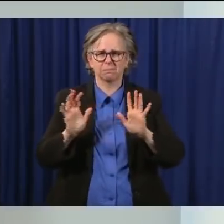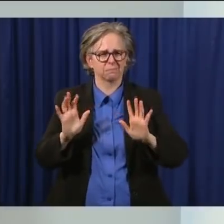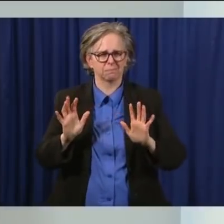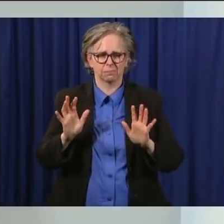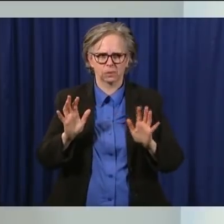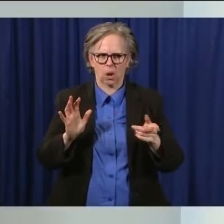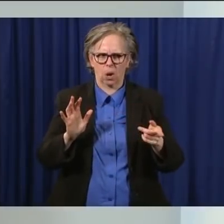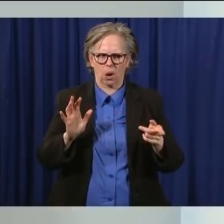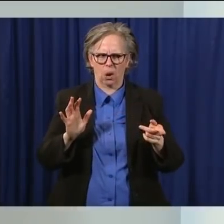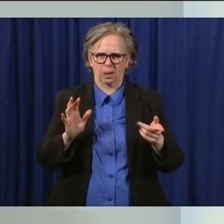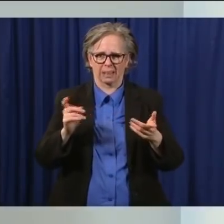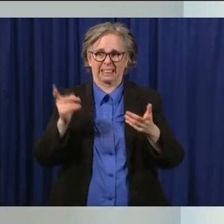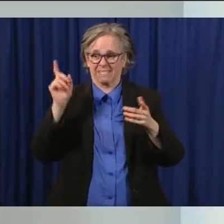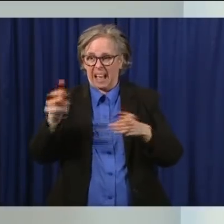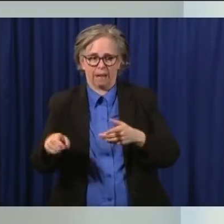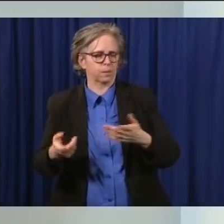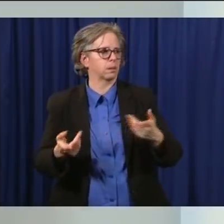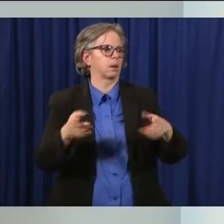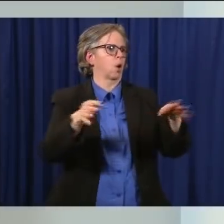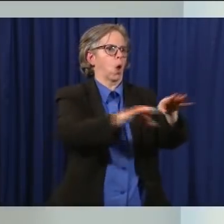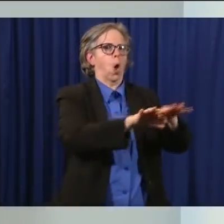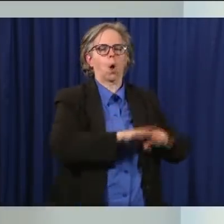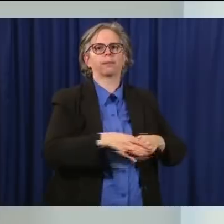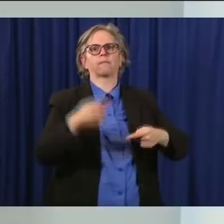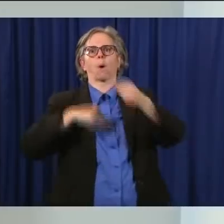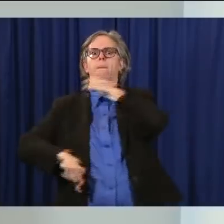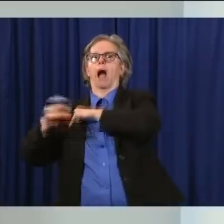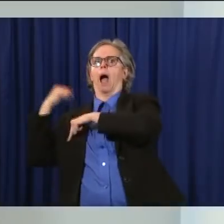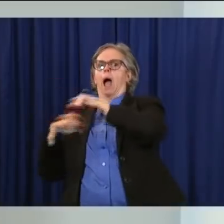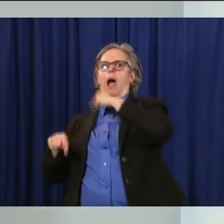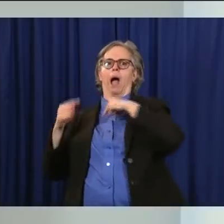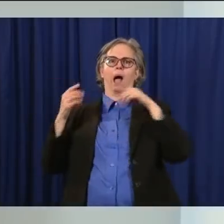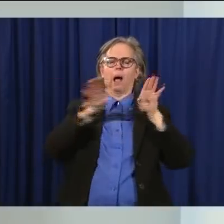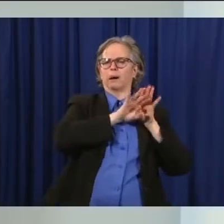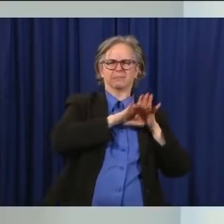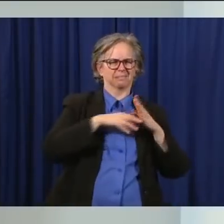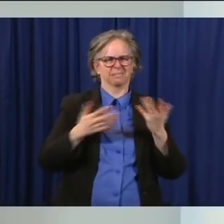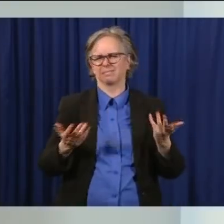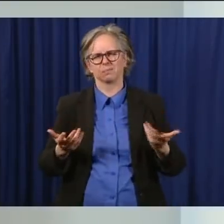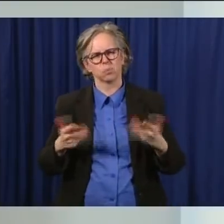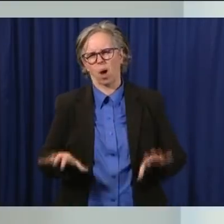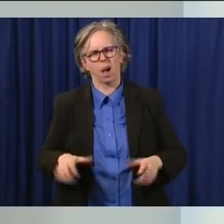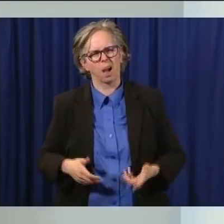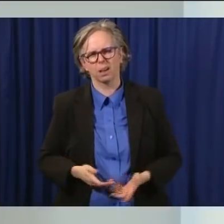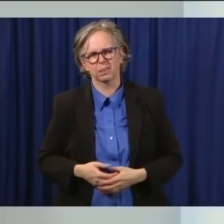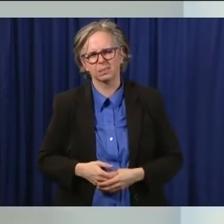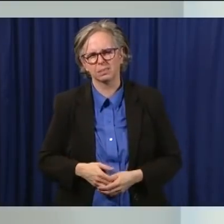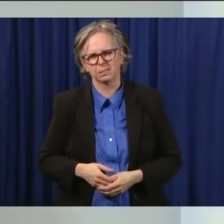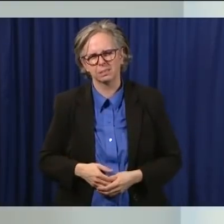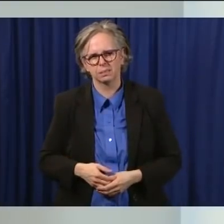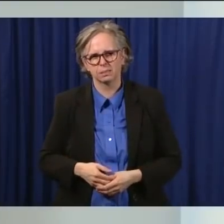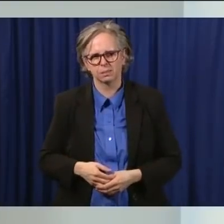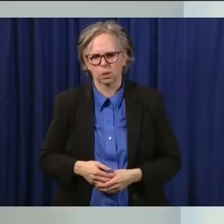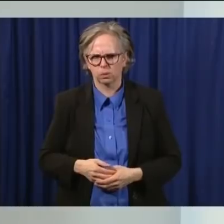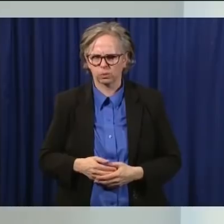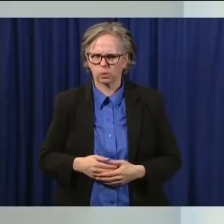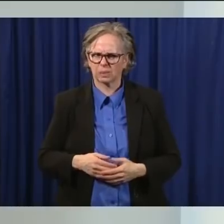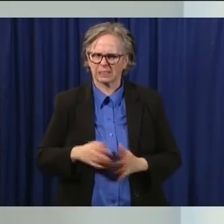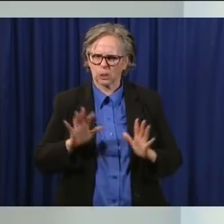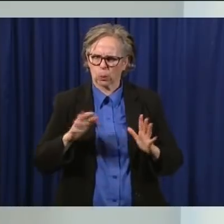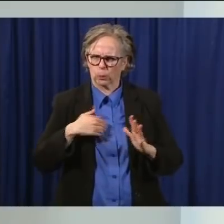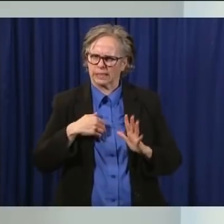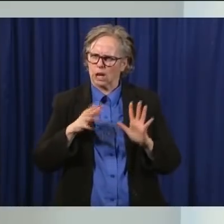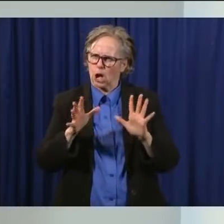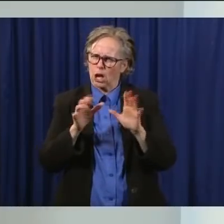or risk the threat of having to put some of it back in the bottle. That's not what we want. So we all, just as the continuing advice, that